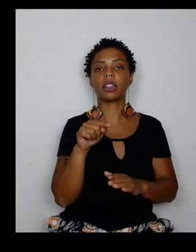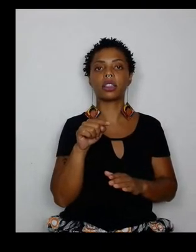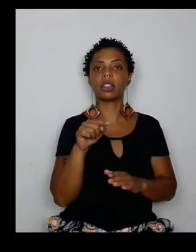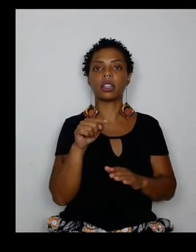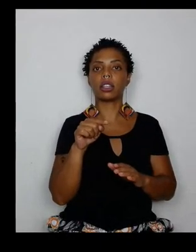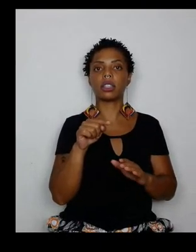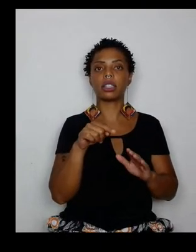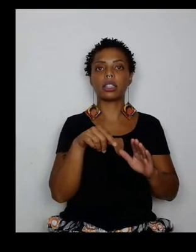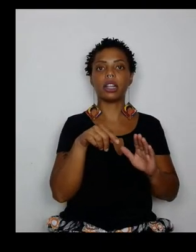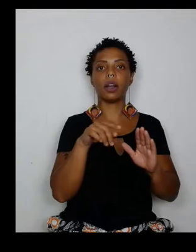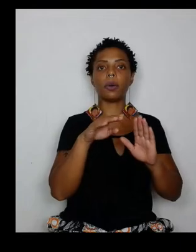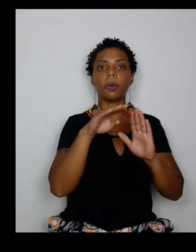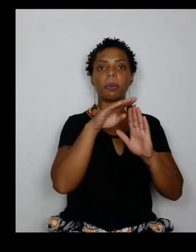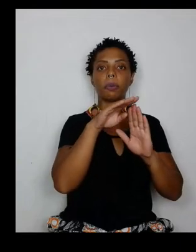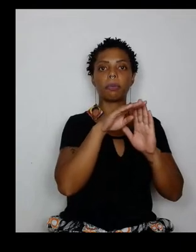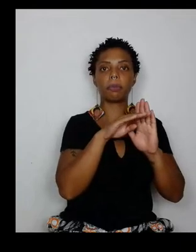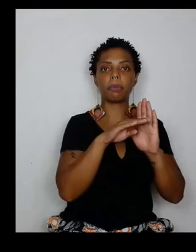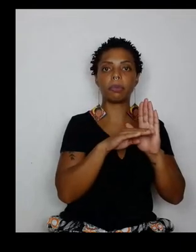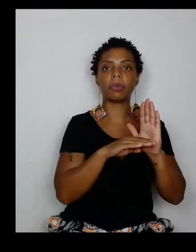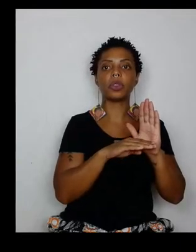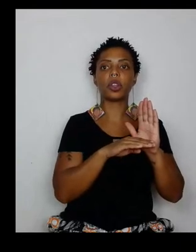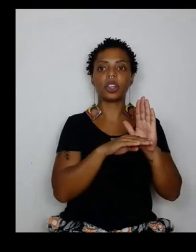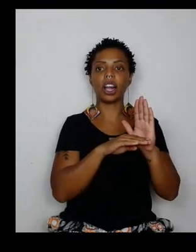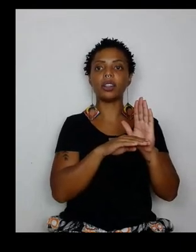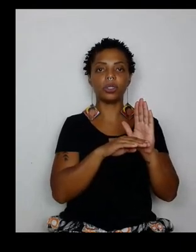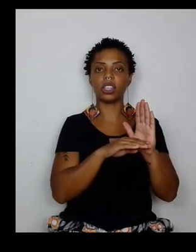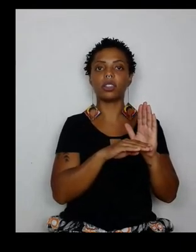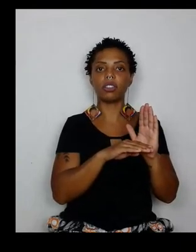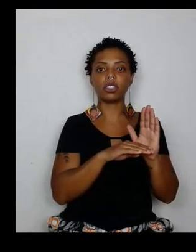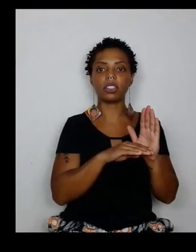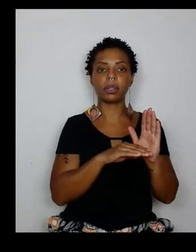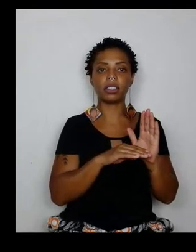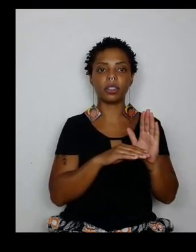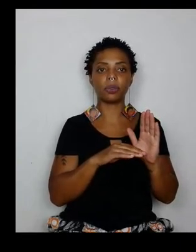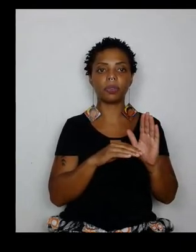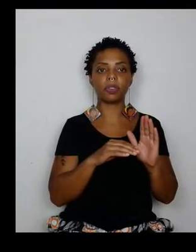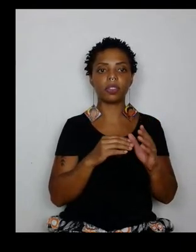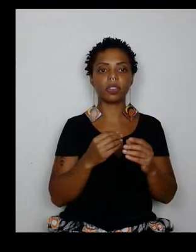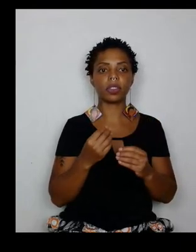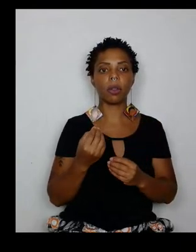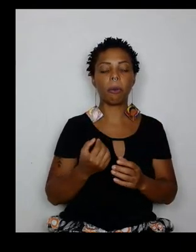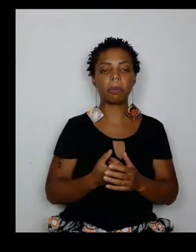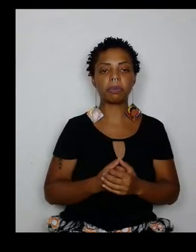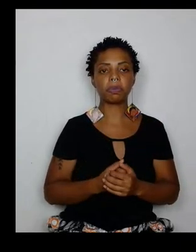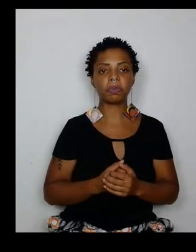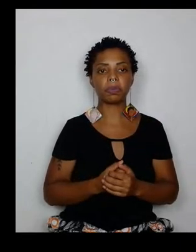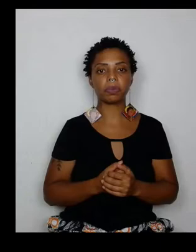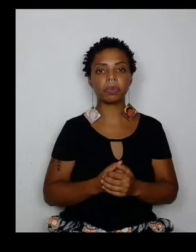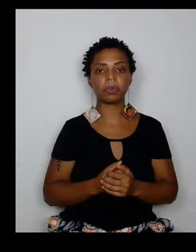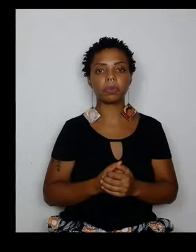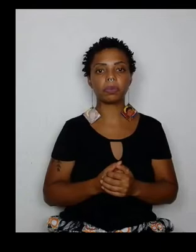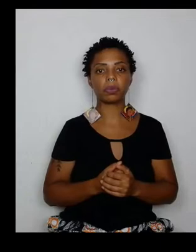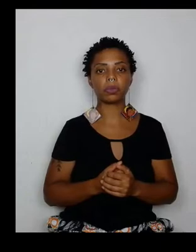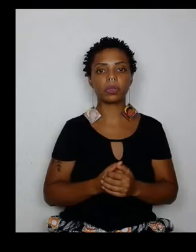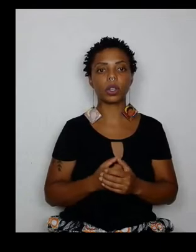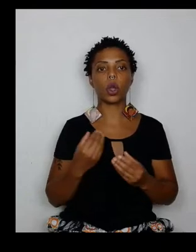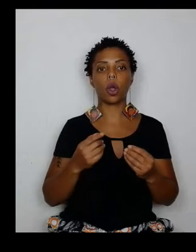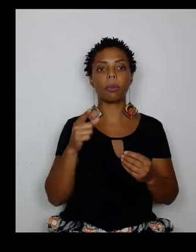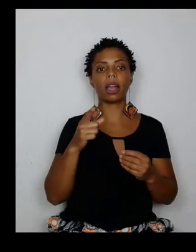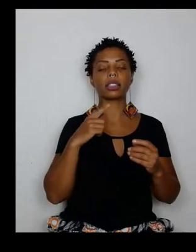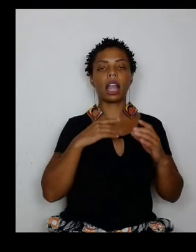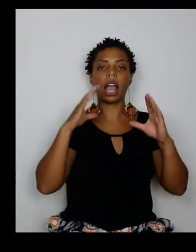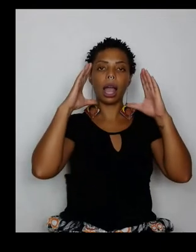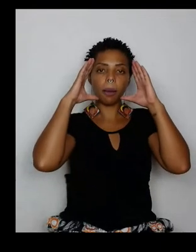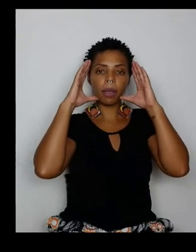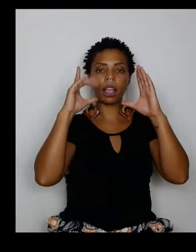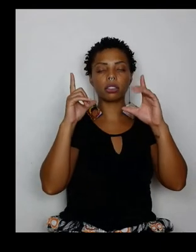down front and back uh construction of the image which makes us think about the artifice of portraiture anyway and the artifice of